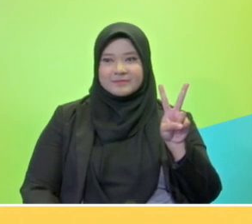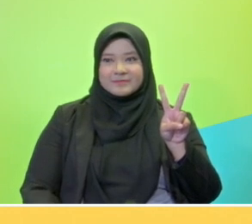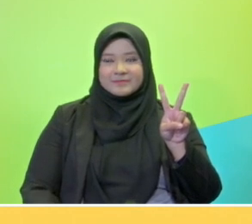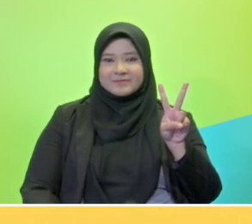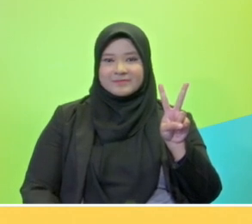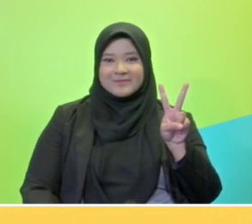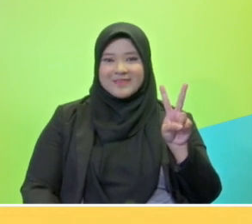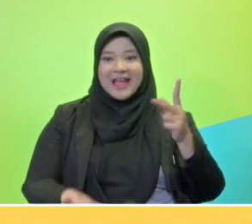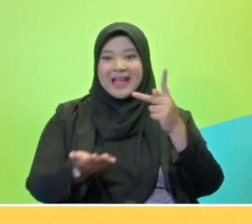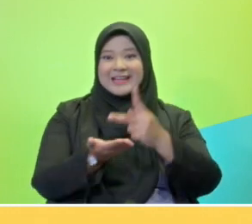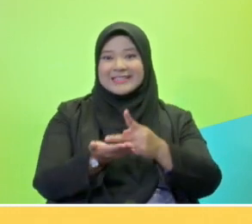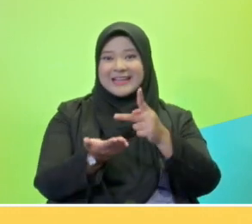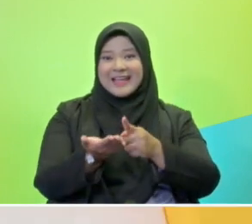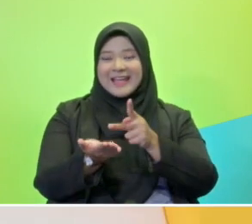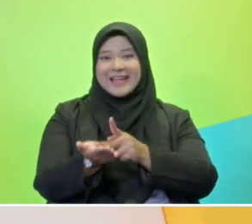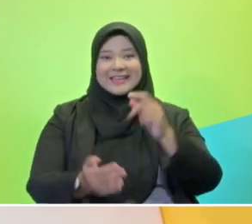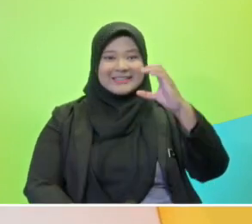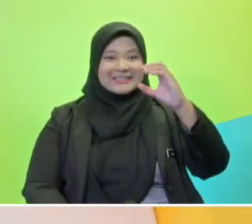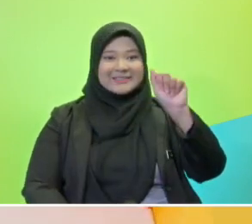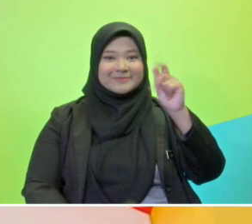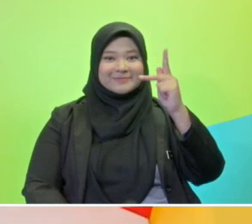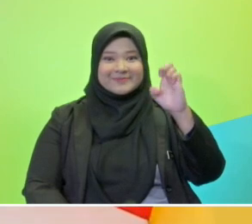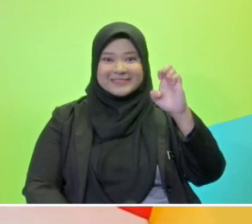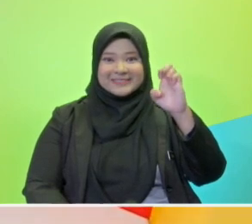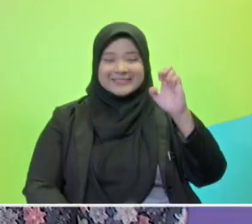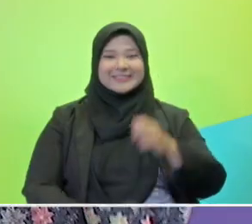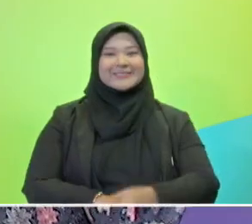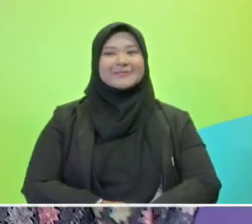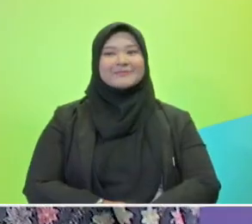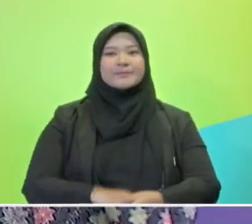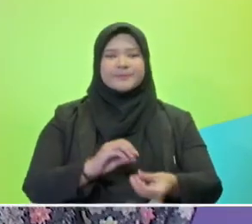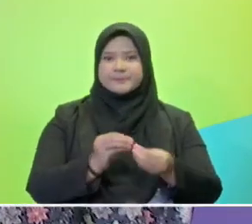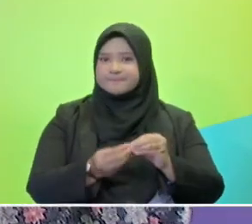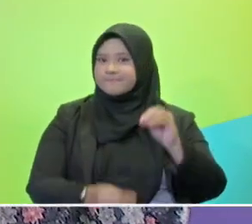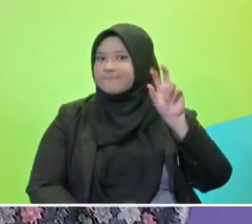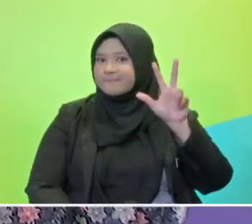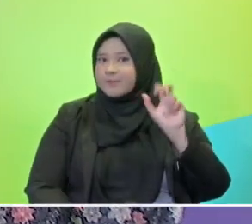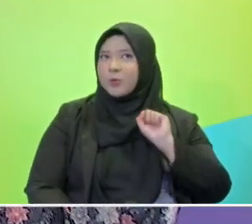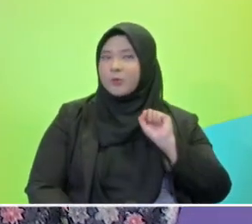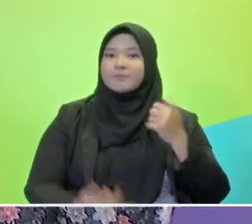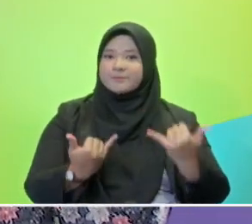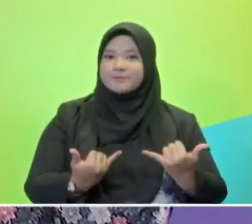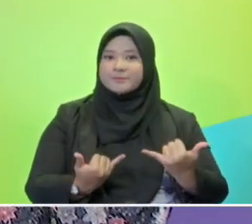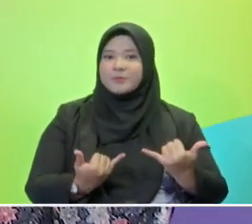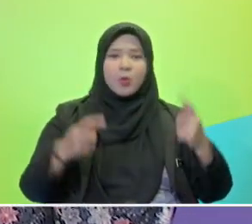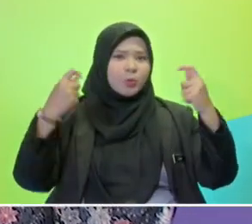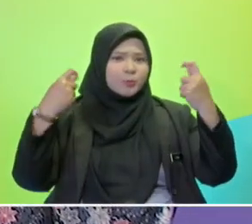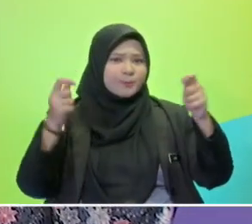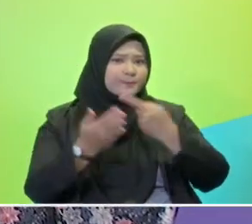Cake. Cake! Well done! Yay. Okay, Azra, can you name a toy that you can find in the